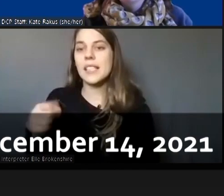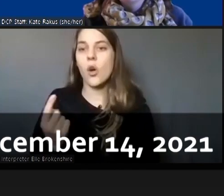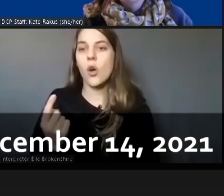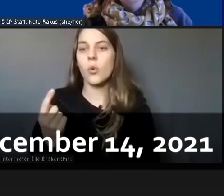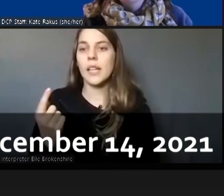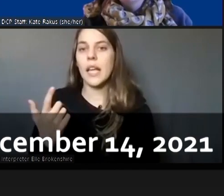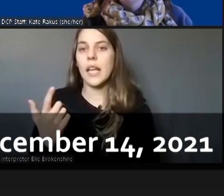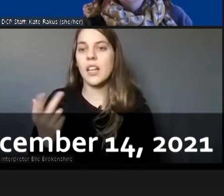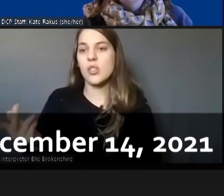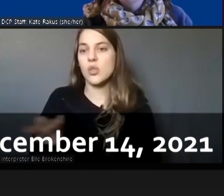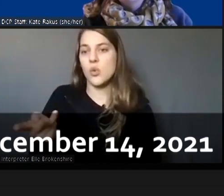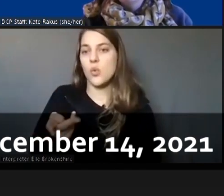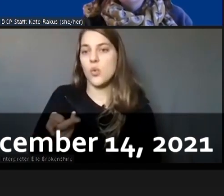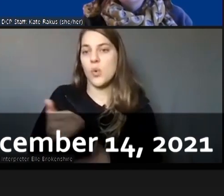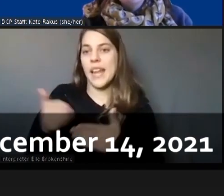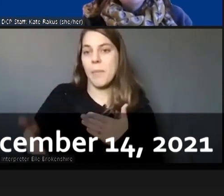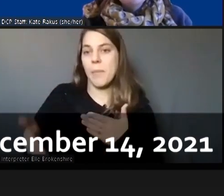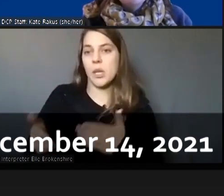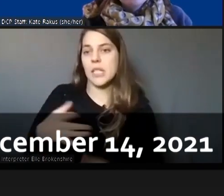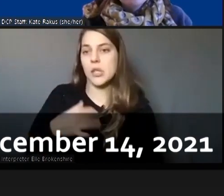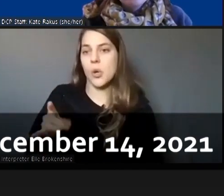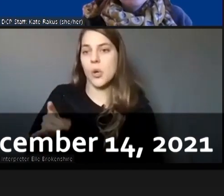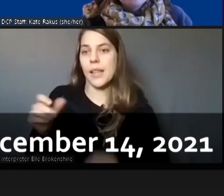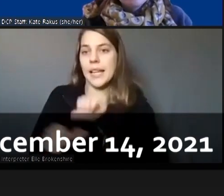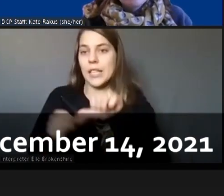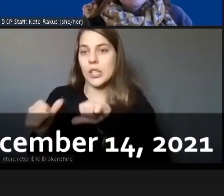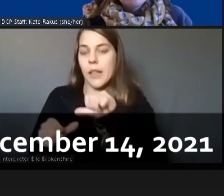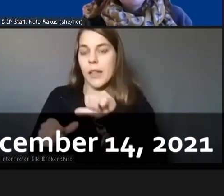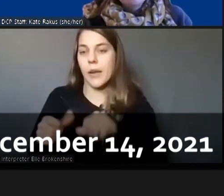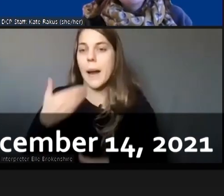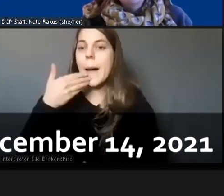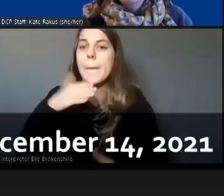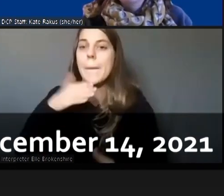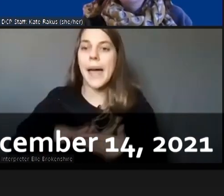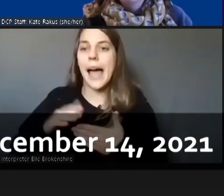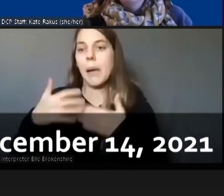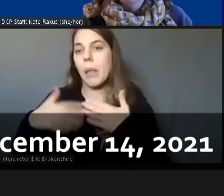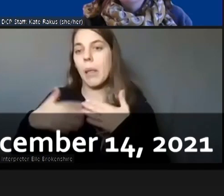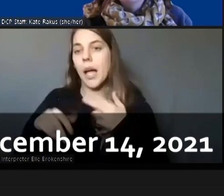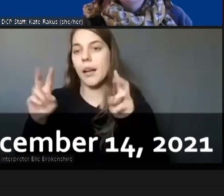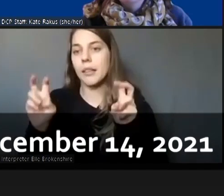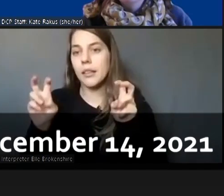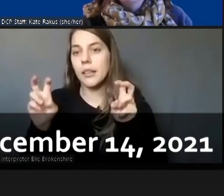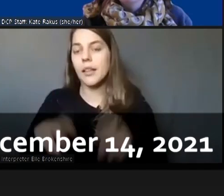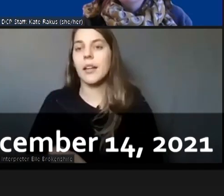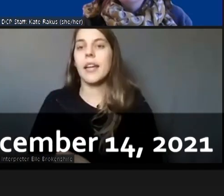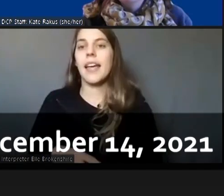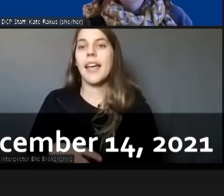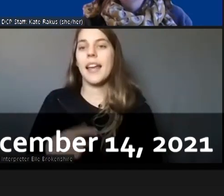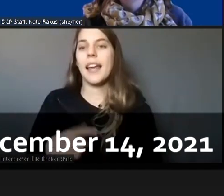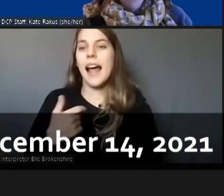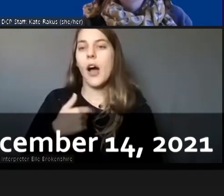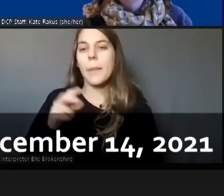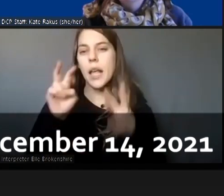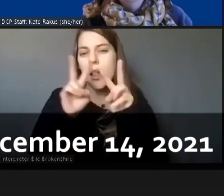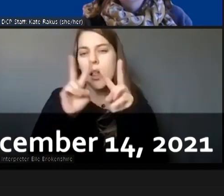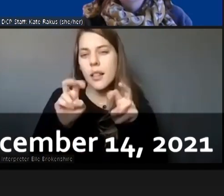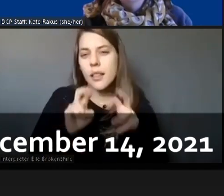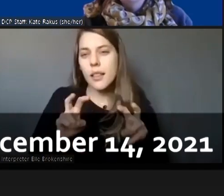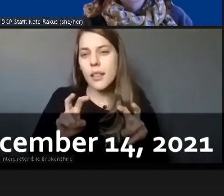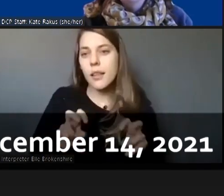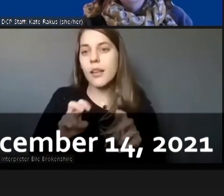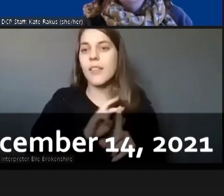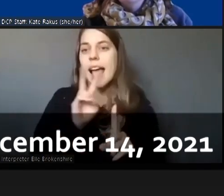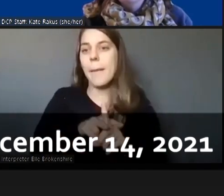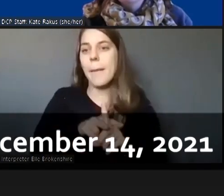two neighbors? And I'll, really, I'm looking for, is there something detrimental about this application? Would